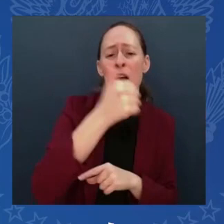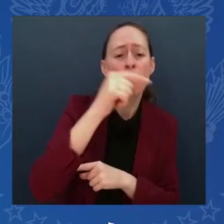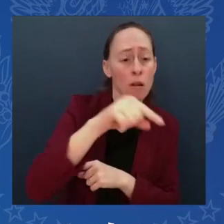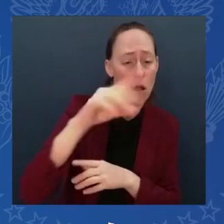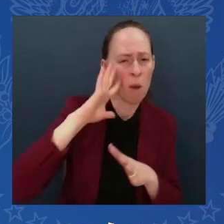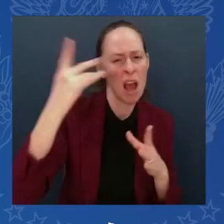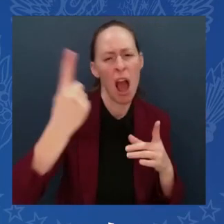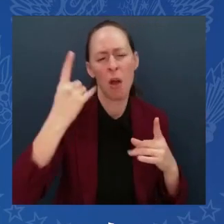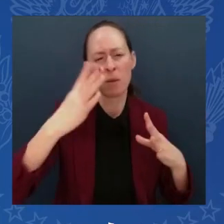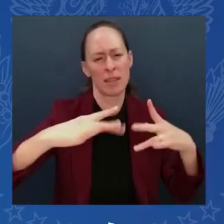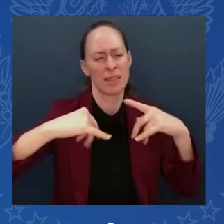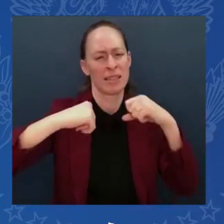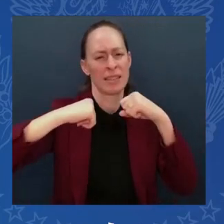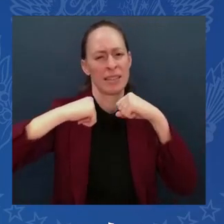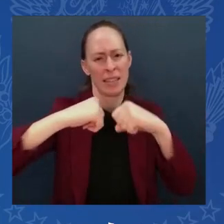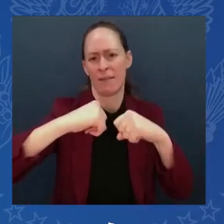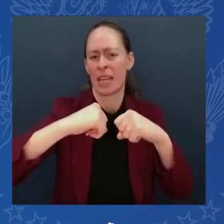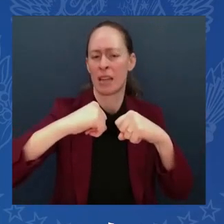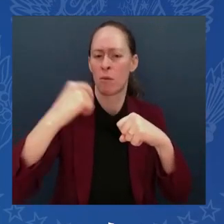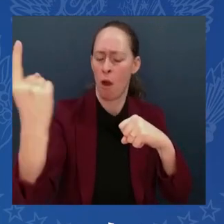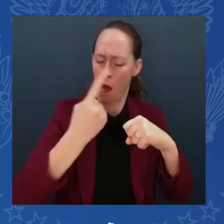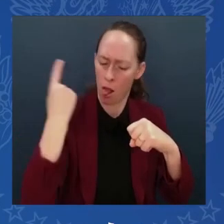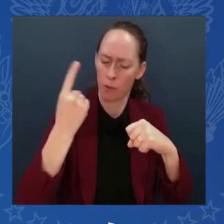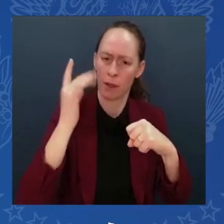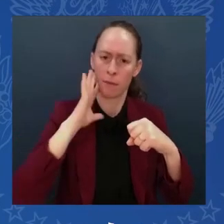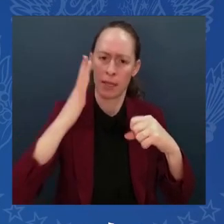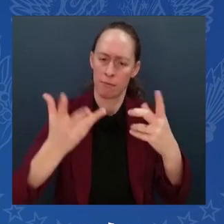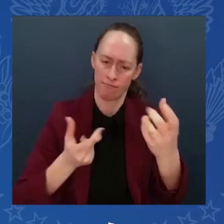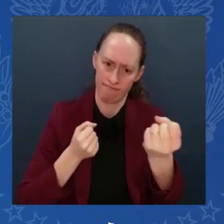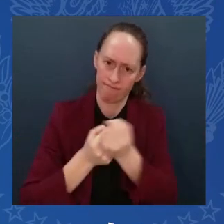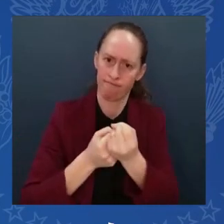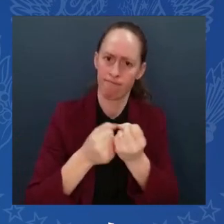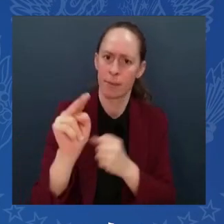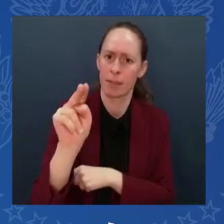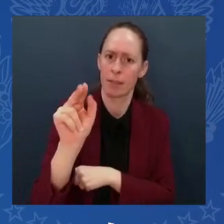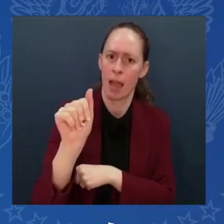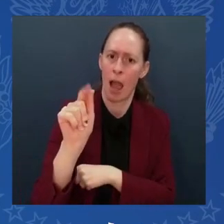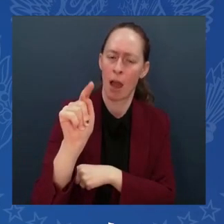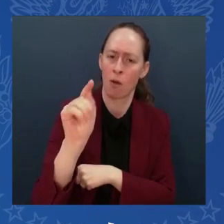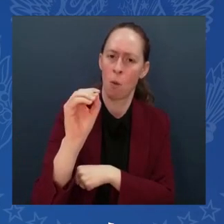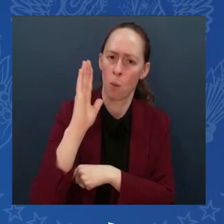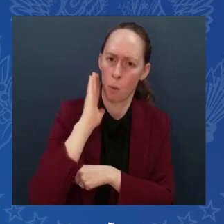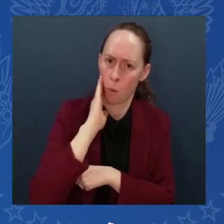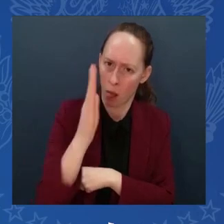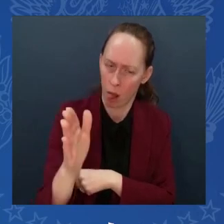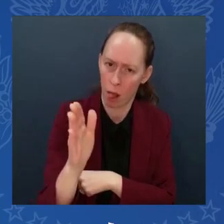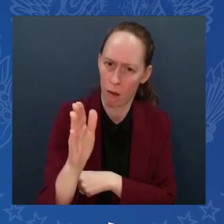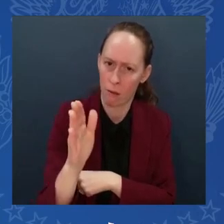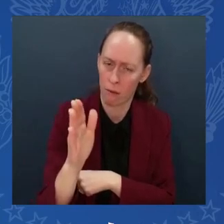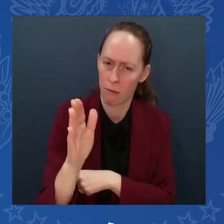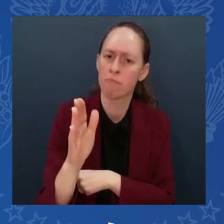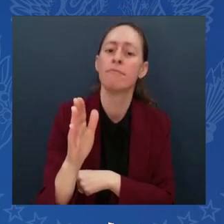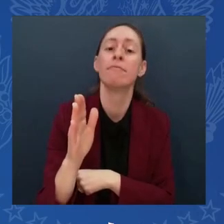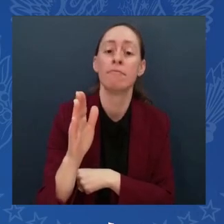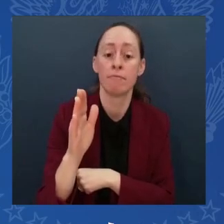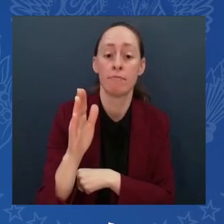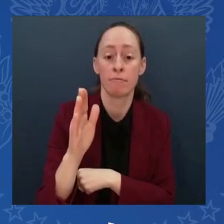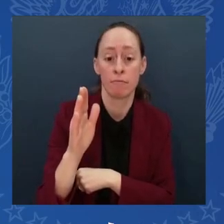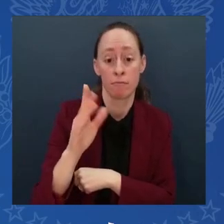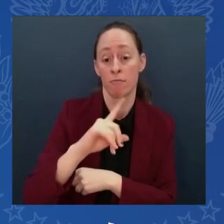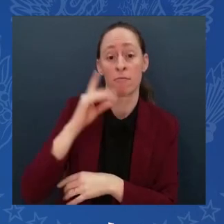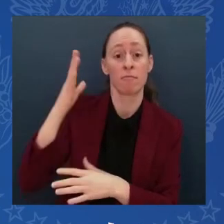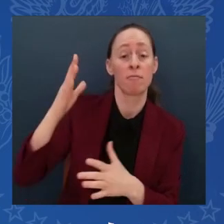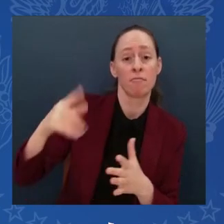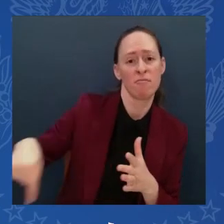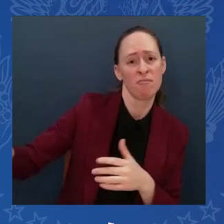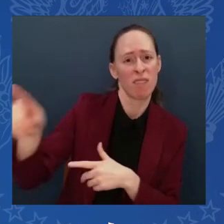even greater unity among our NATO allies, to stand up to the threat that Putin's Russia poses. You know, I send my deepest condolences to